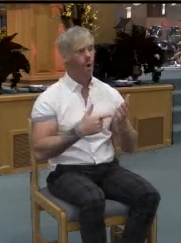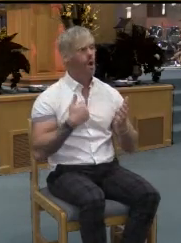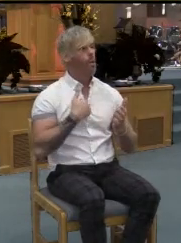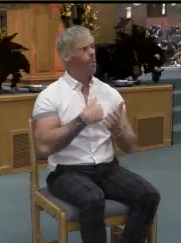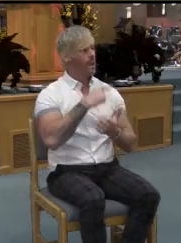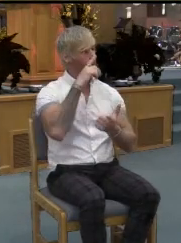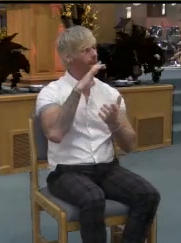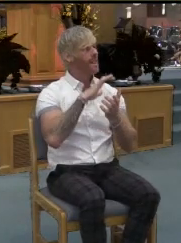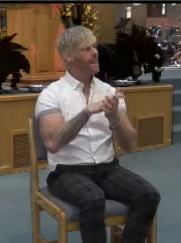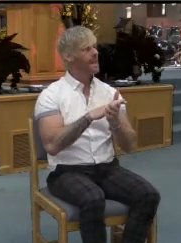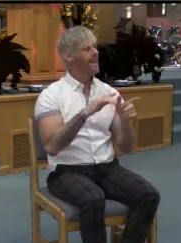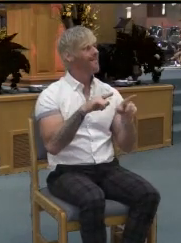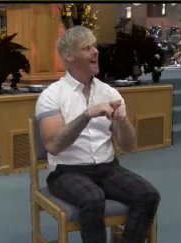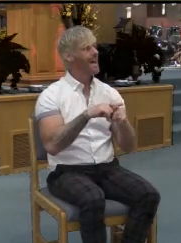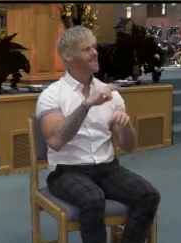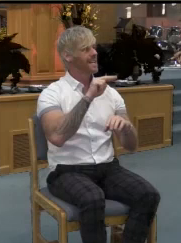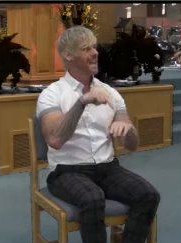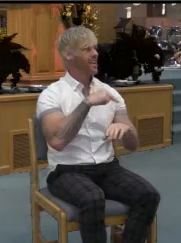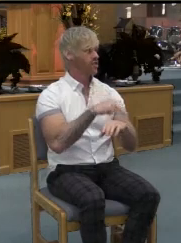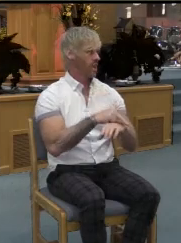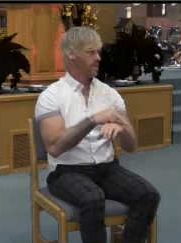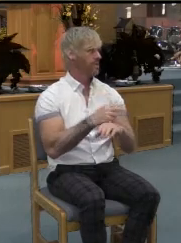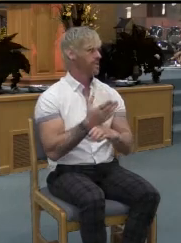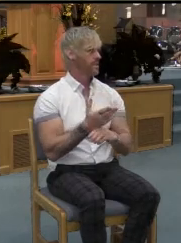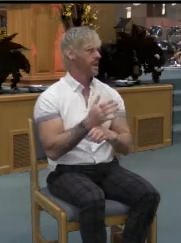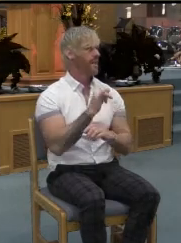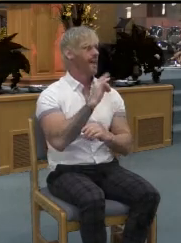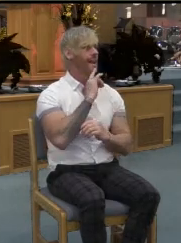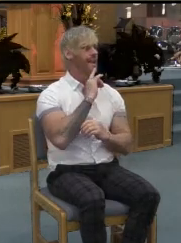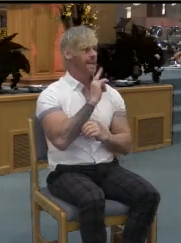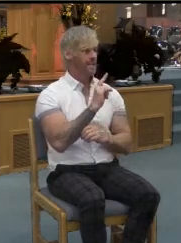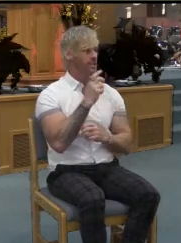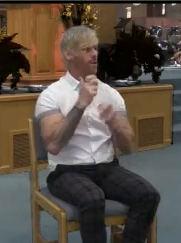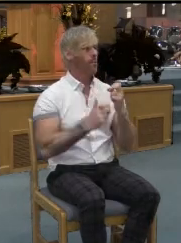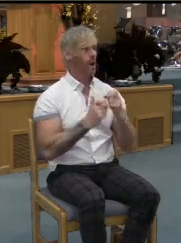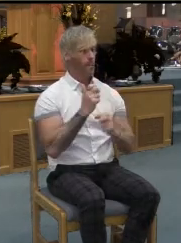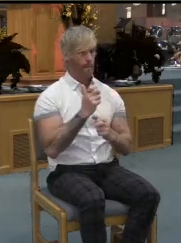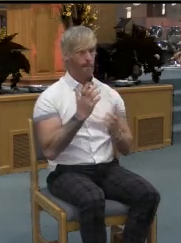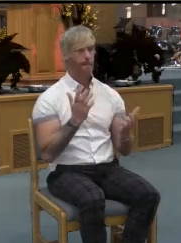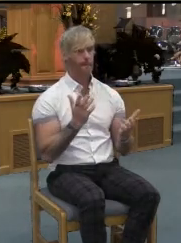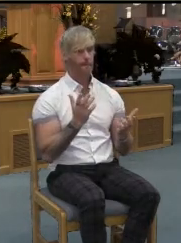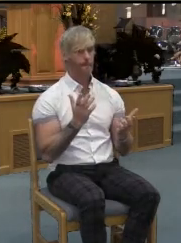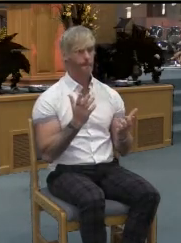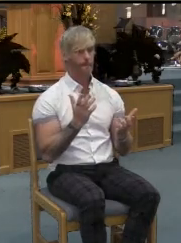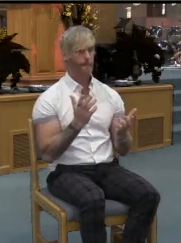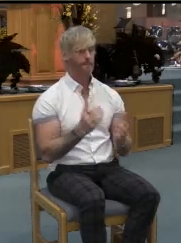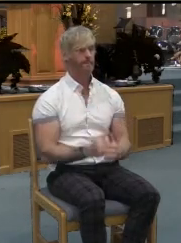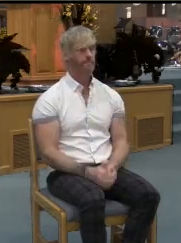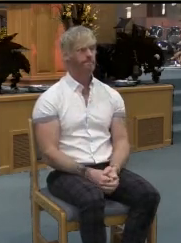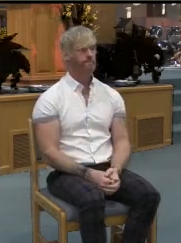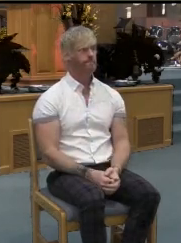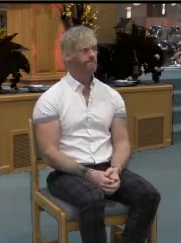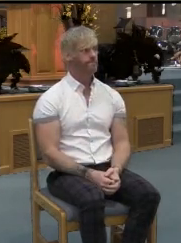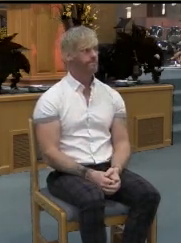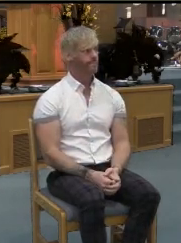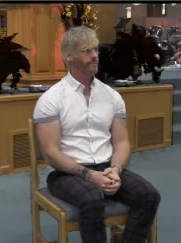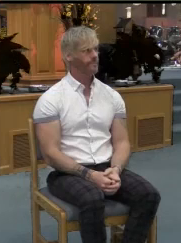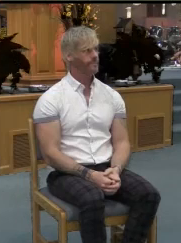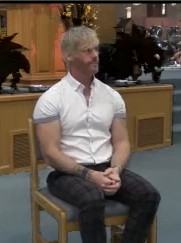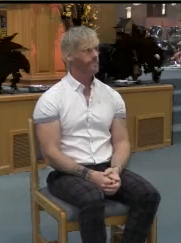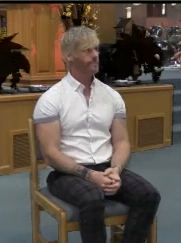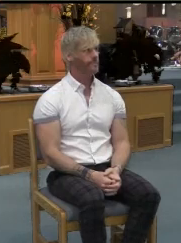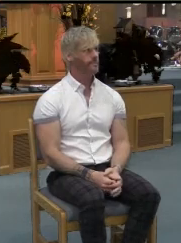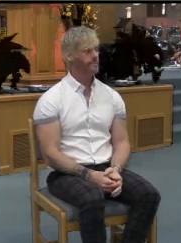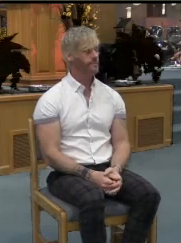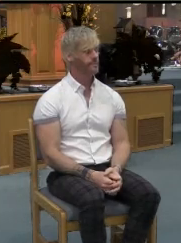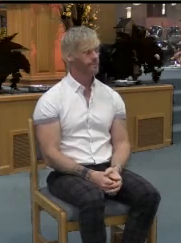believe as a nation. That's the problem. Gary, what you were alluding to. You had no idea I was going to say all this, did you?